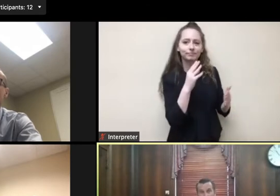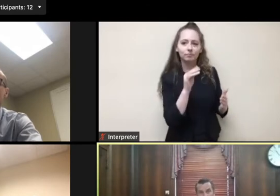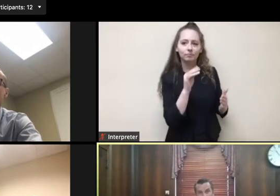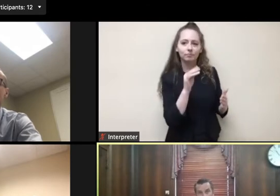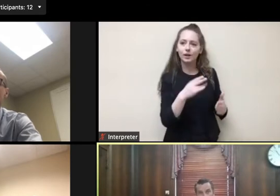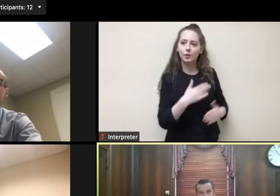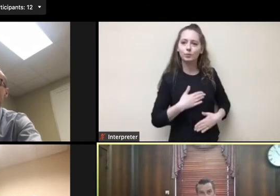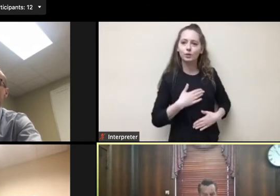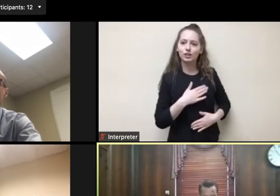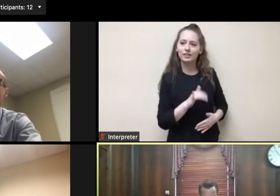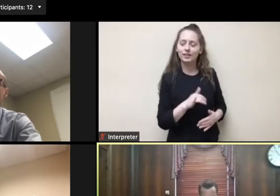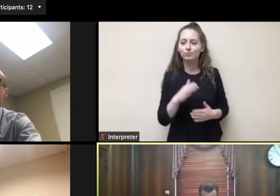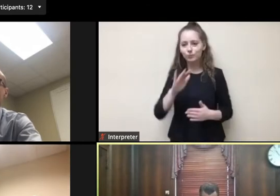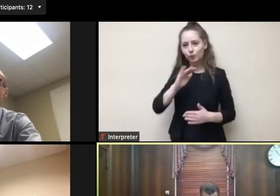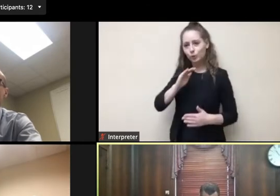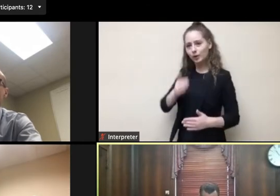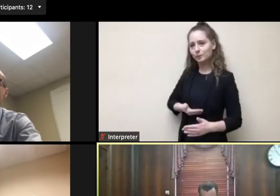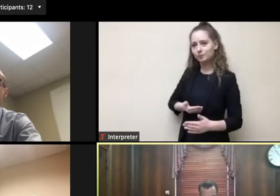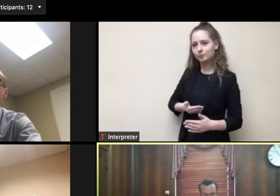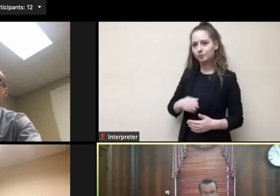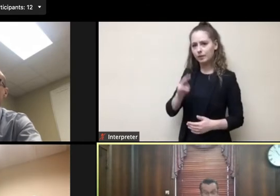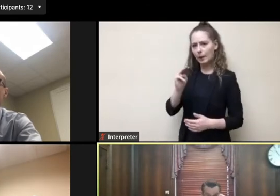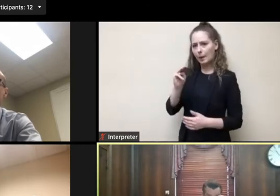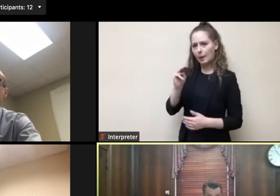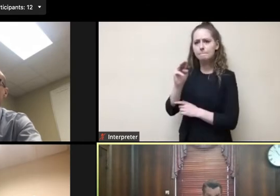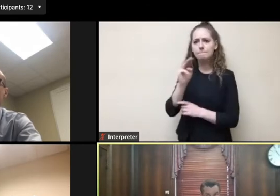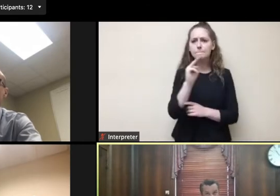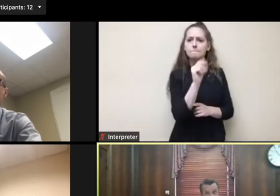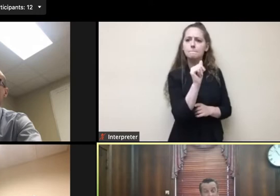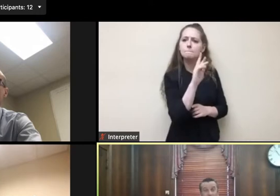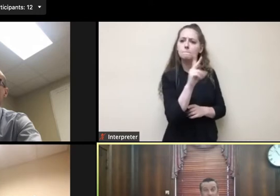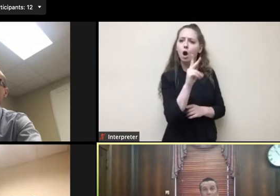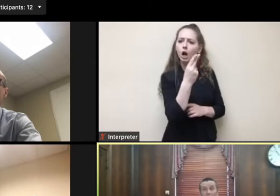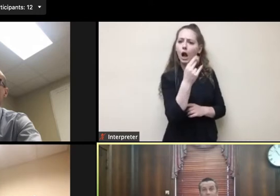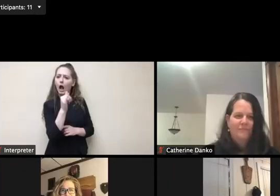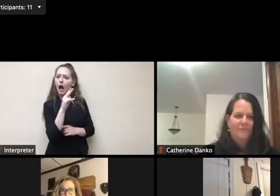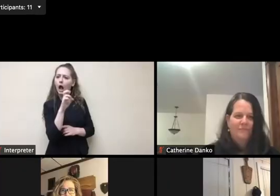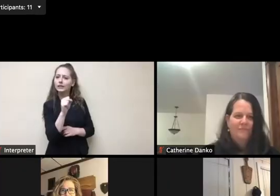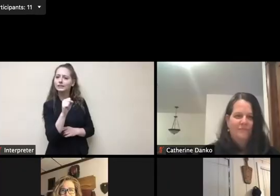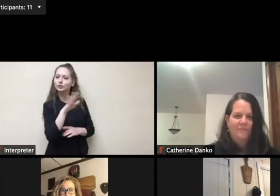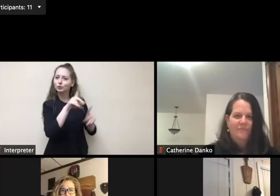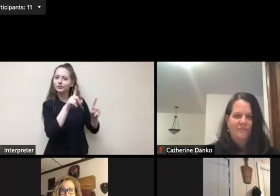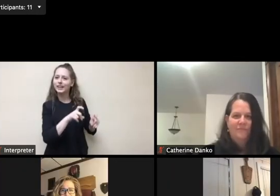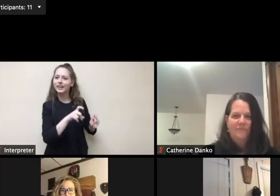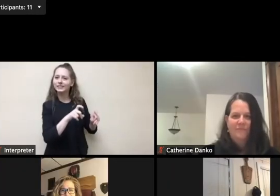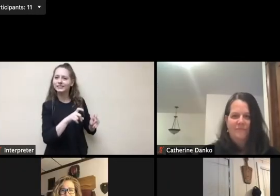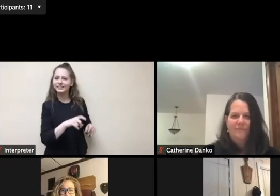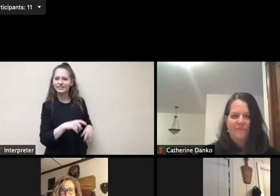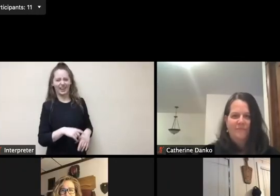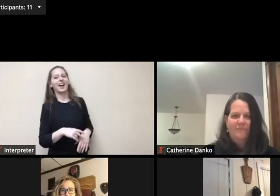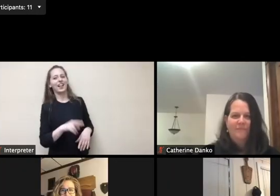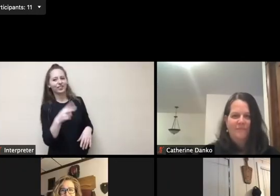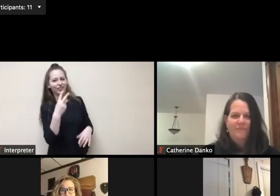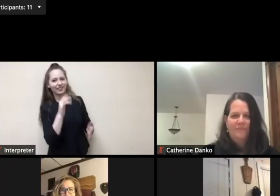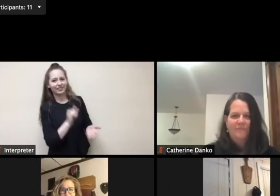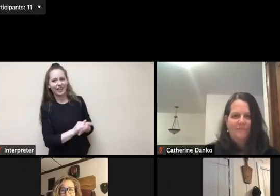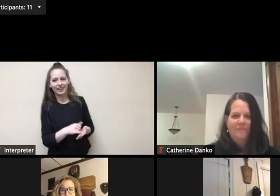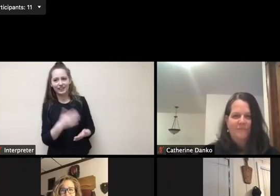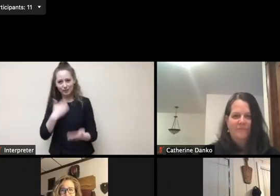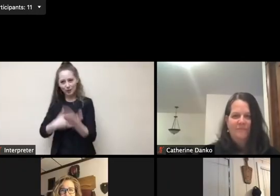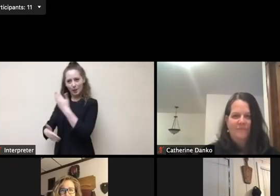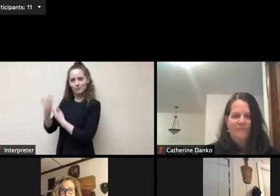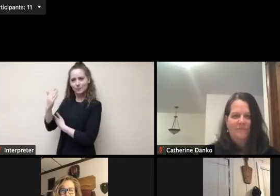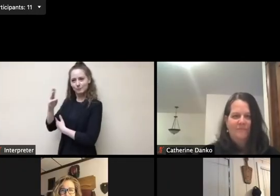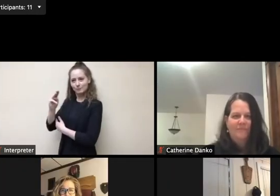You're welcome, Mayor. Mark Hines, this is your test. Look at that. How are you, Mayor?